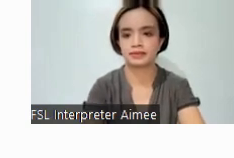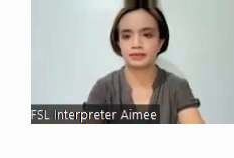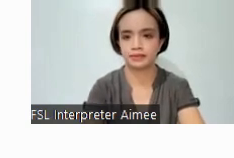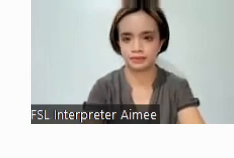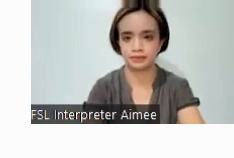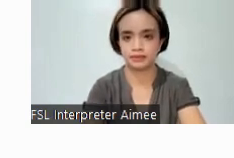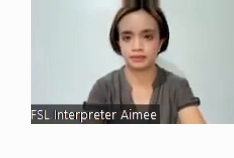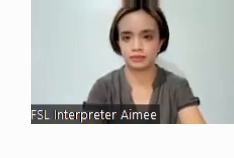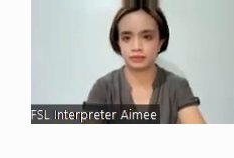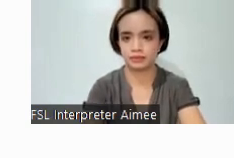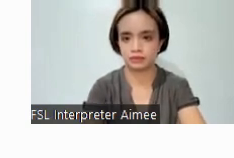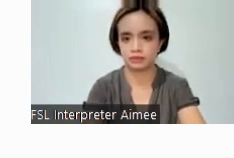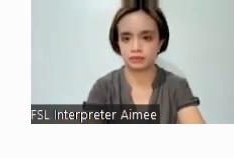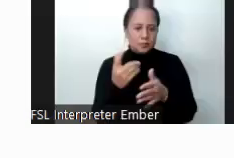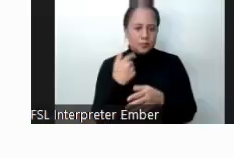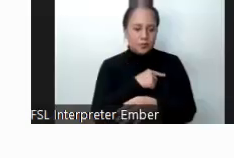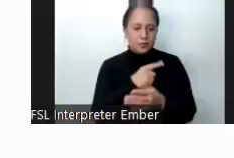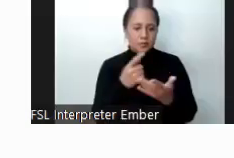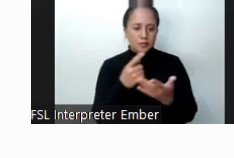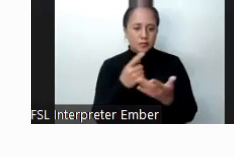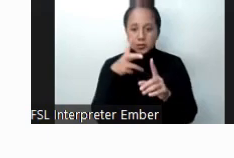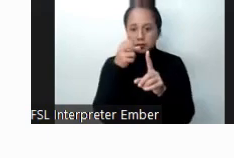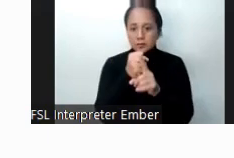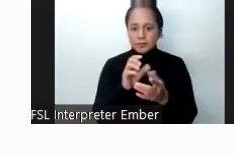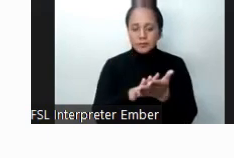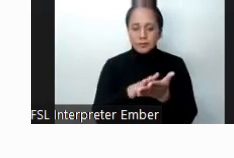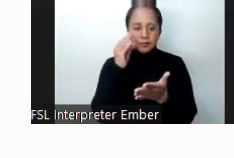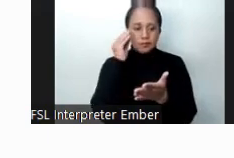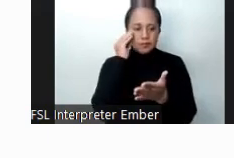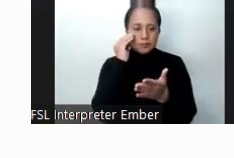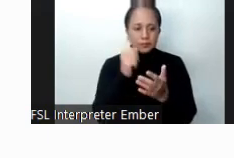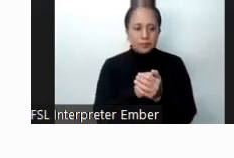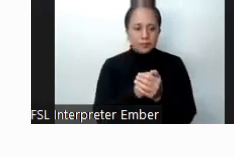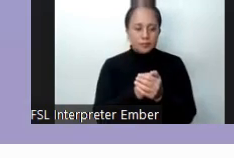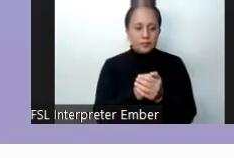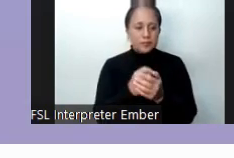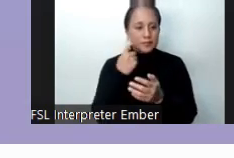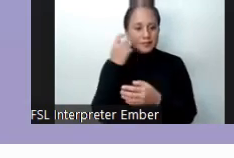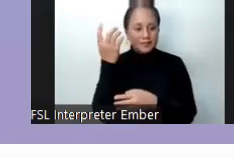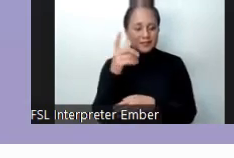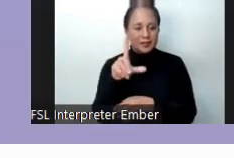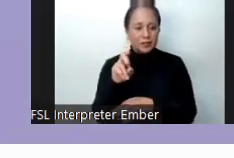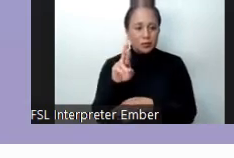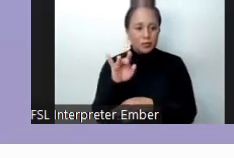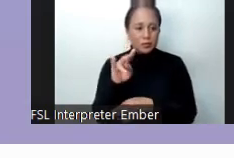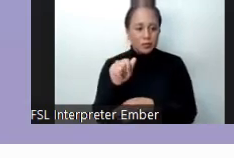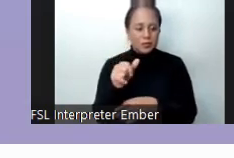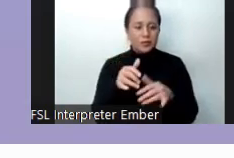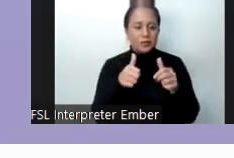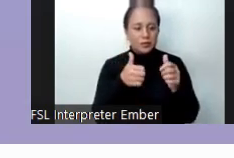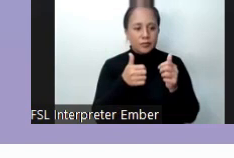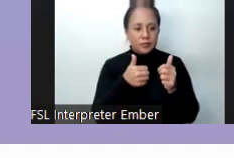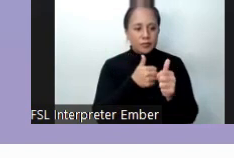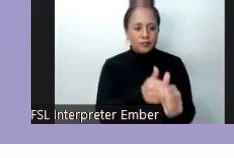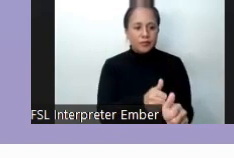the methodology of our research. In order to achieve the research aims stated by teacher Lorina, we follow the Stanford History